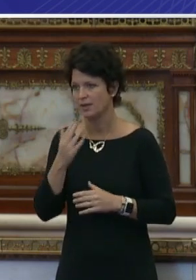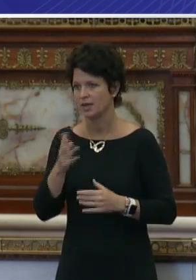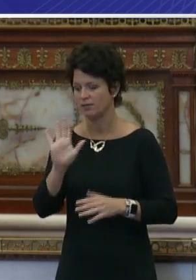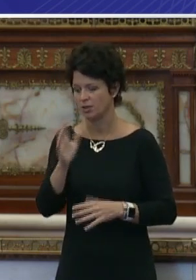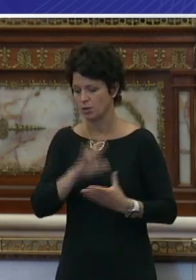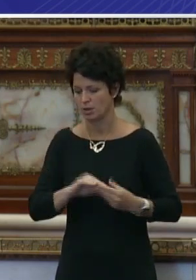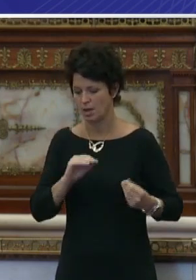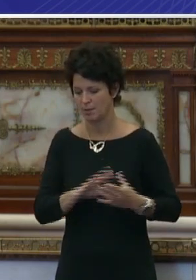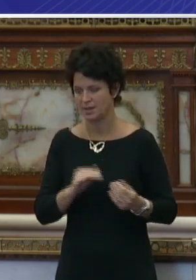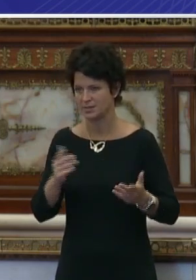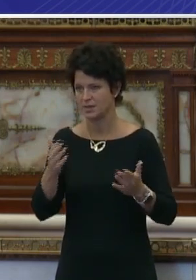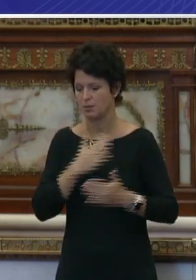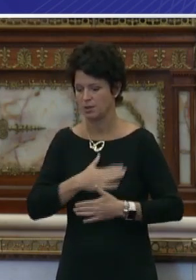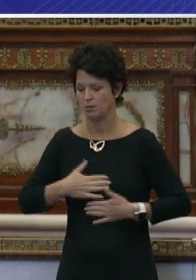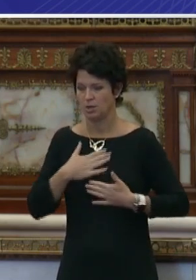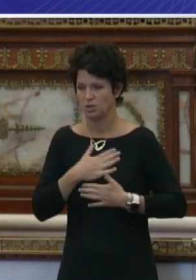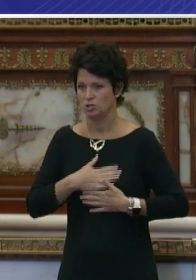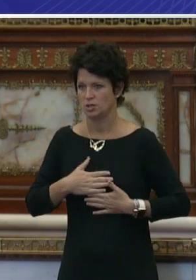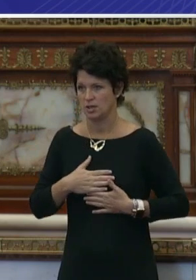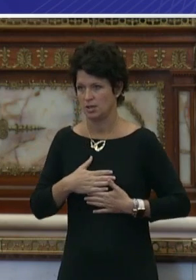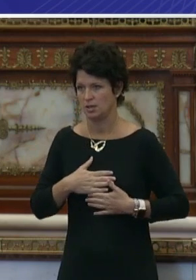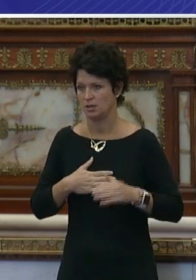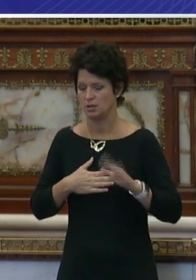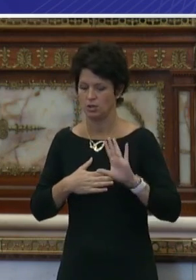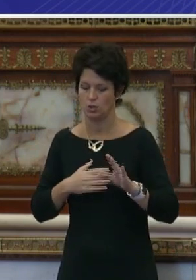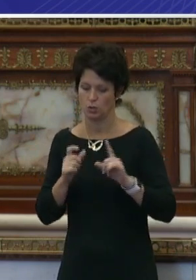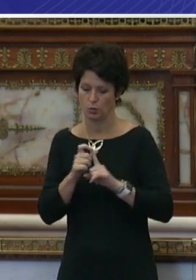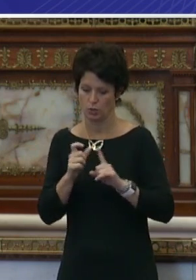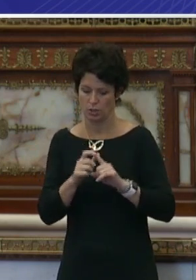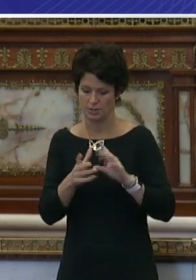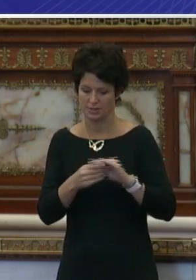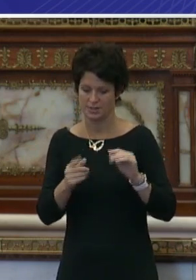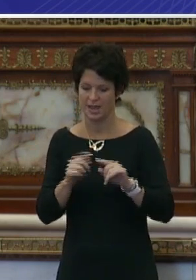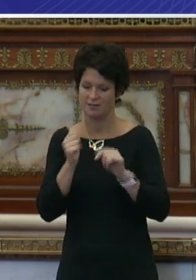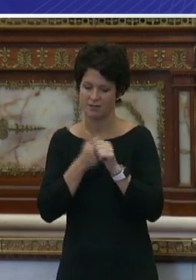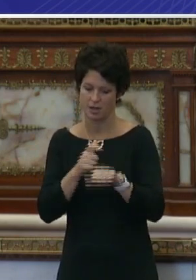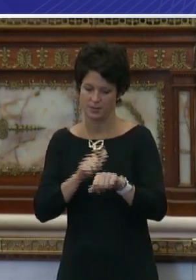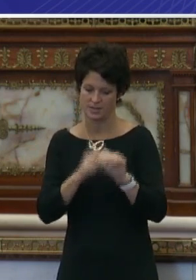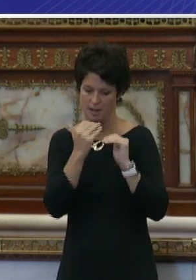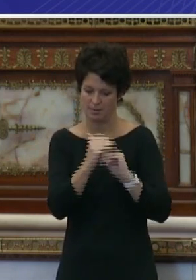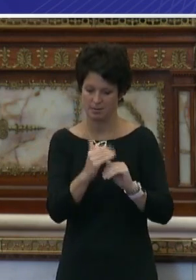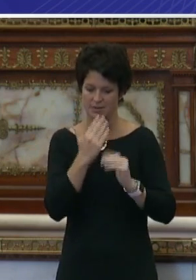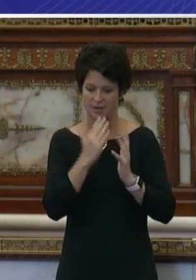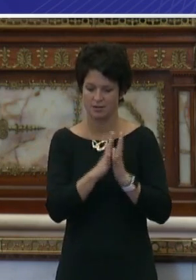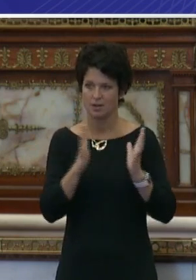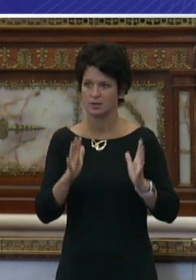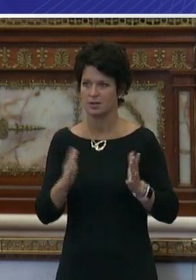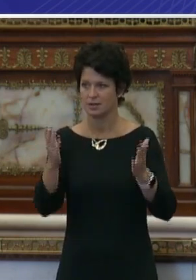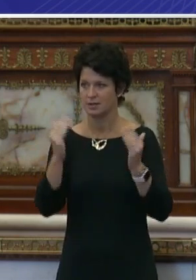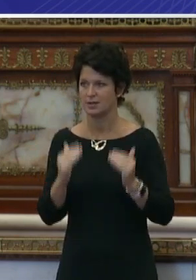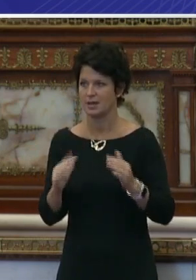for your testimony, and we appreciate your words and also staying within the time. Thank you very much. If we could